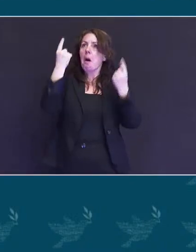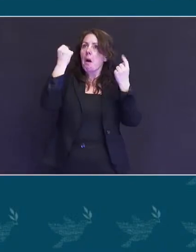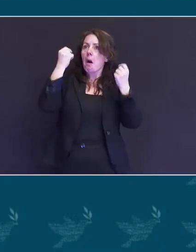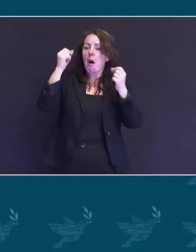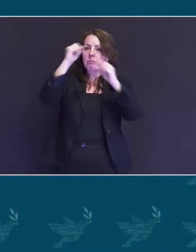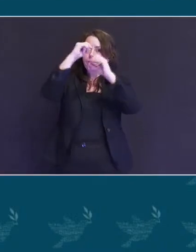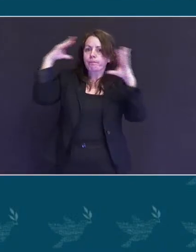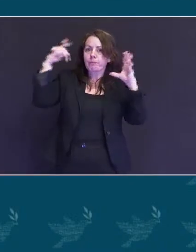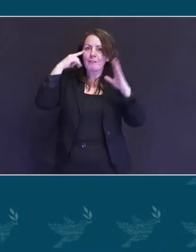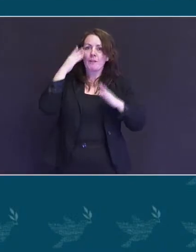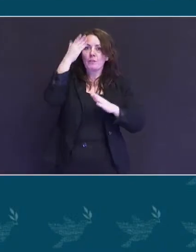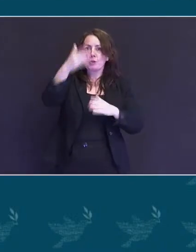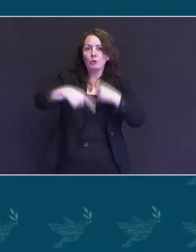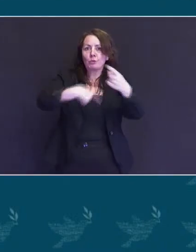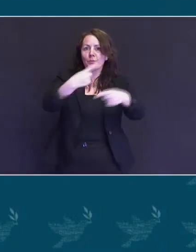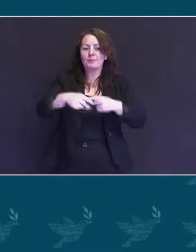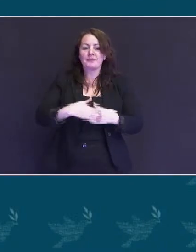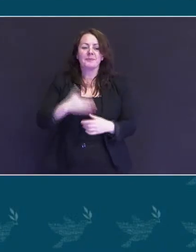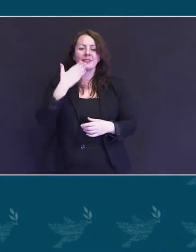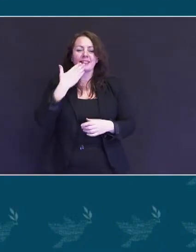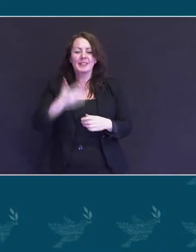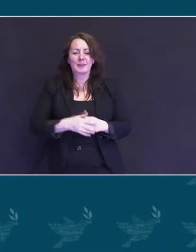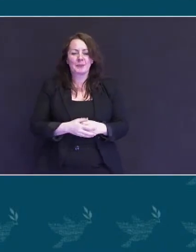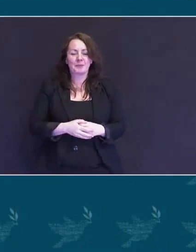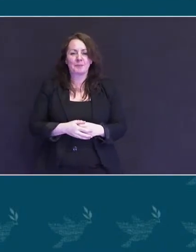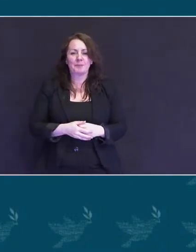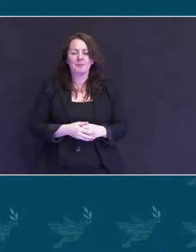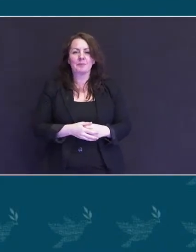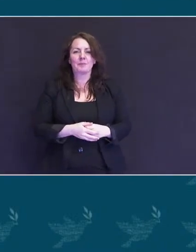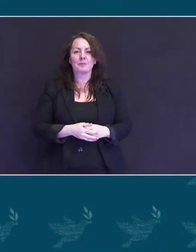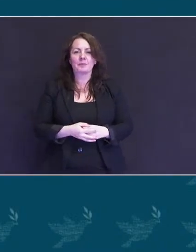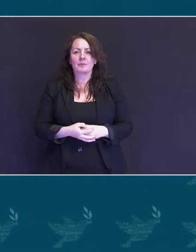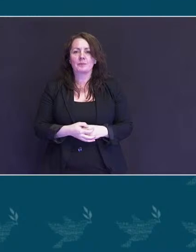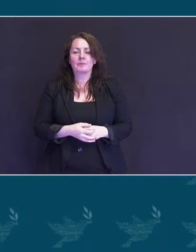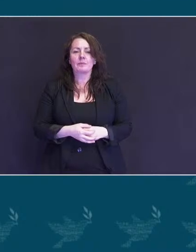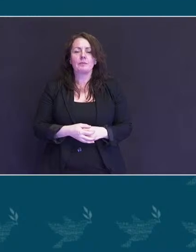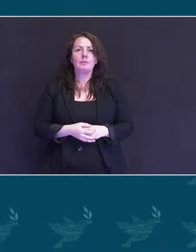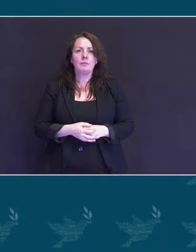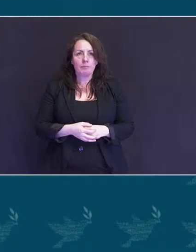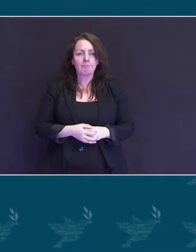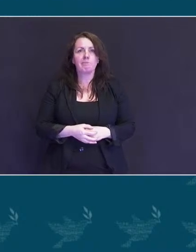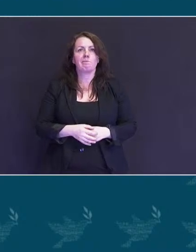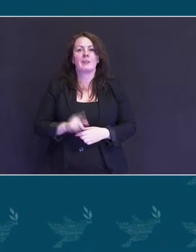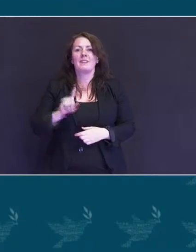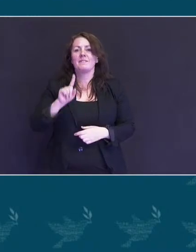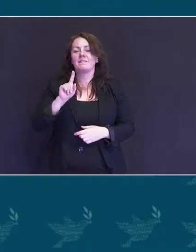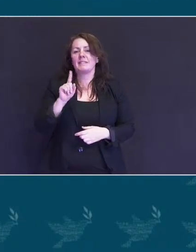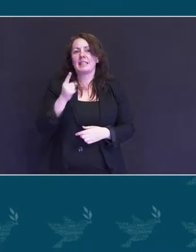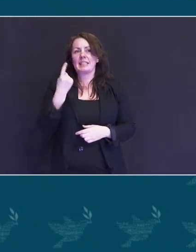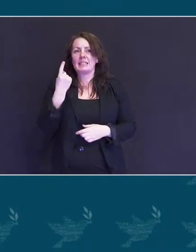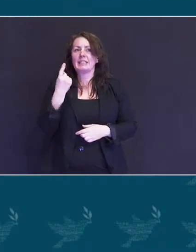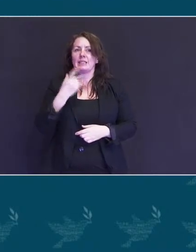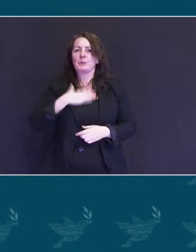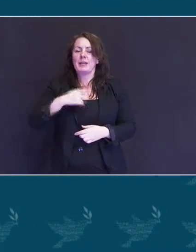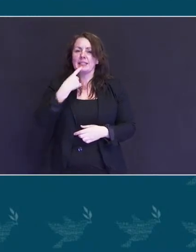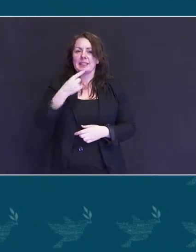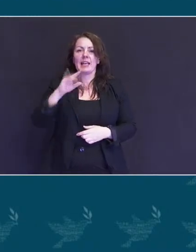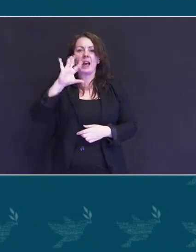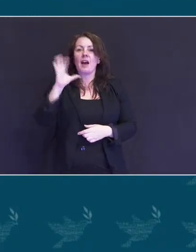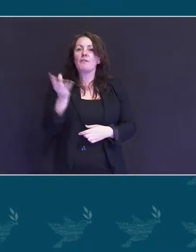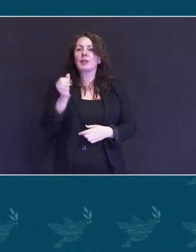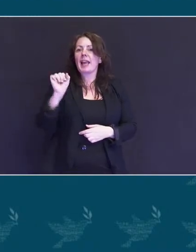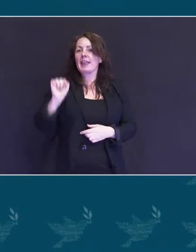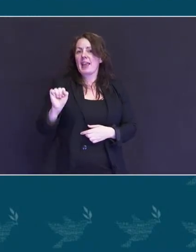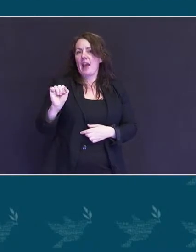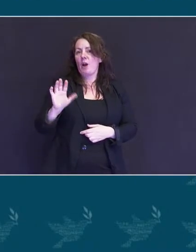very much. Just to indicate that South Africa as a country